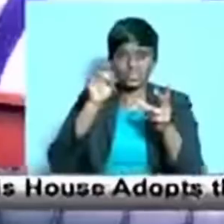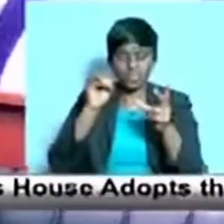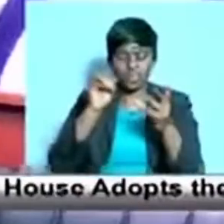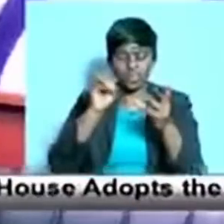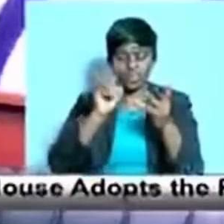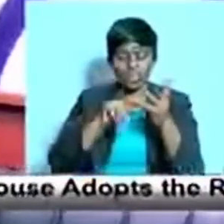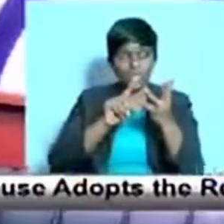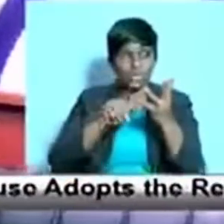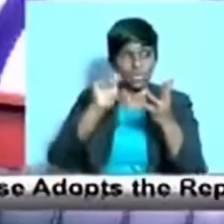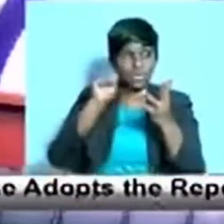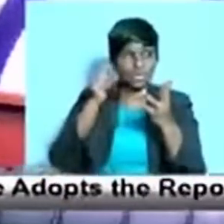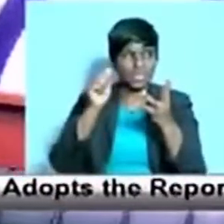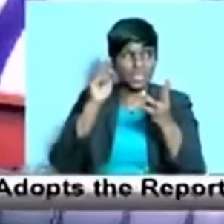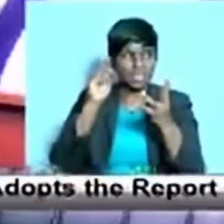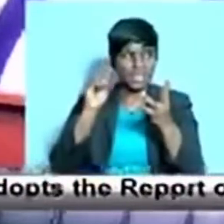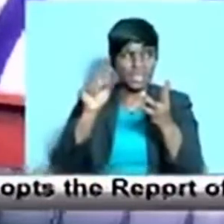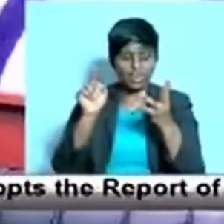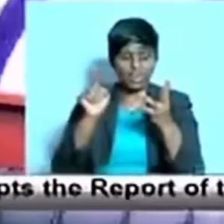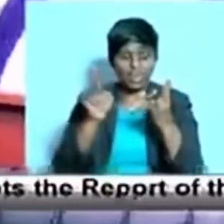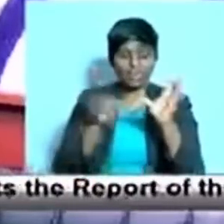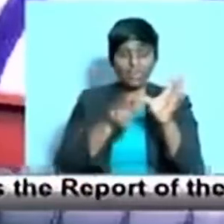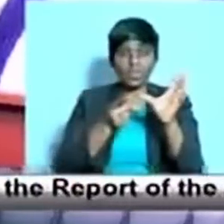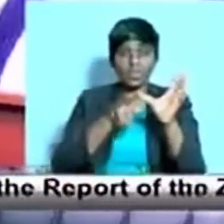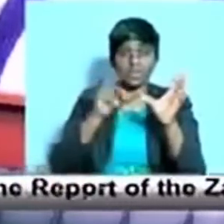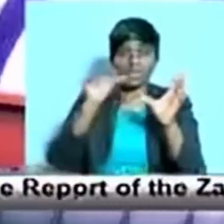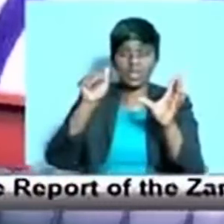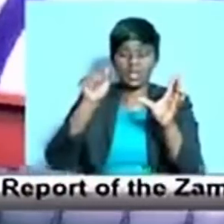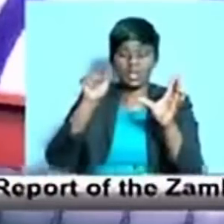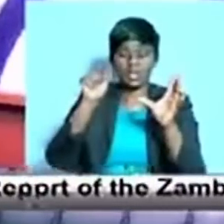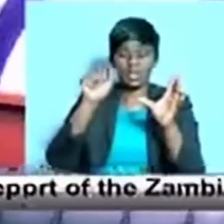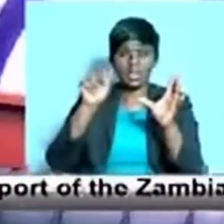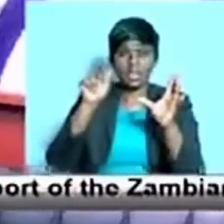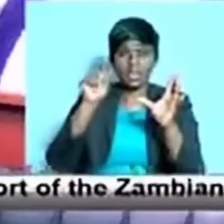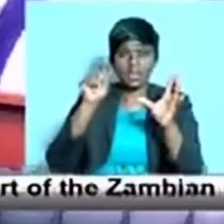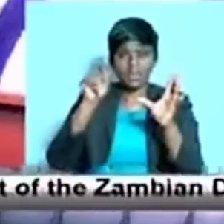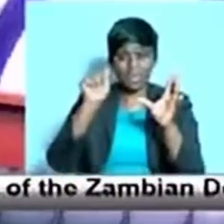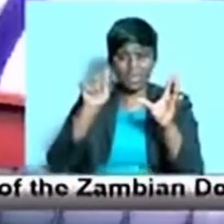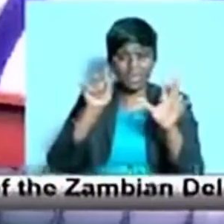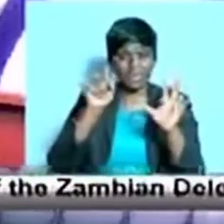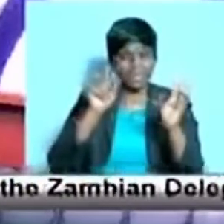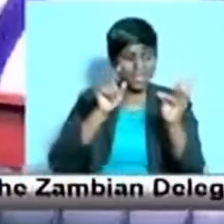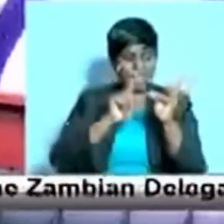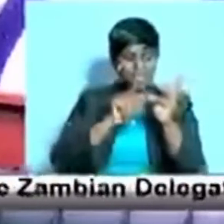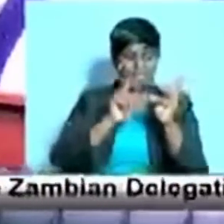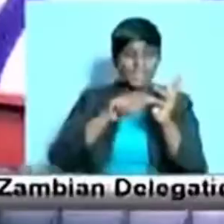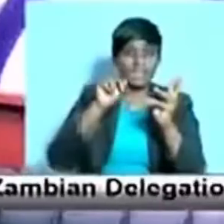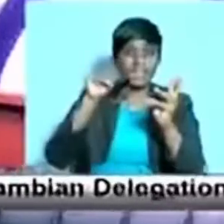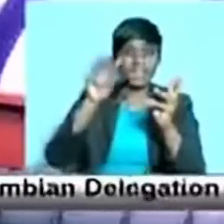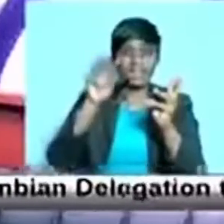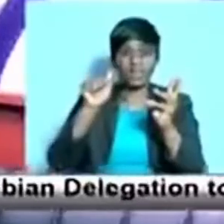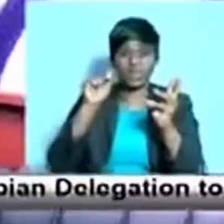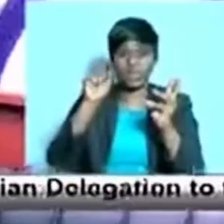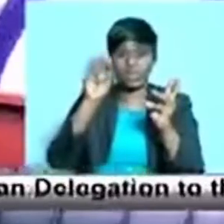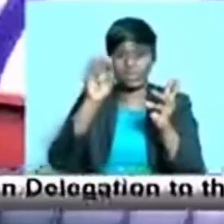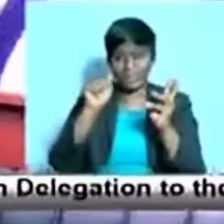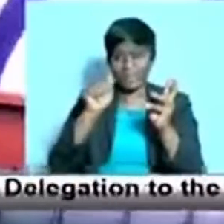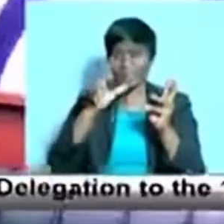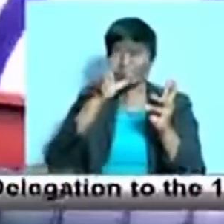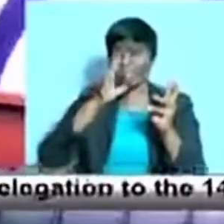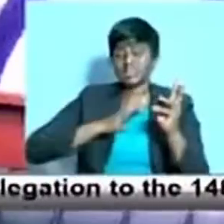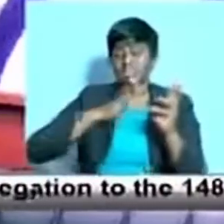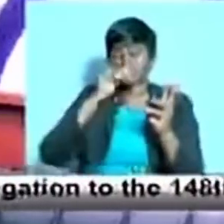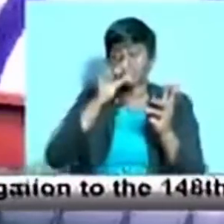Jacqueline Sabao, Mr. Mubita Anakoka, and Mrs. Swongile Mwamba. Madam